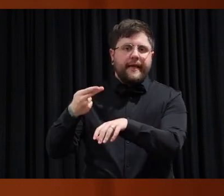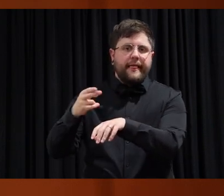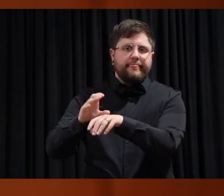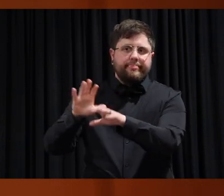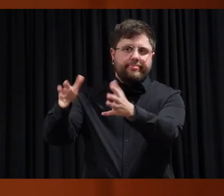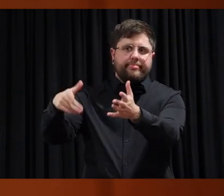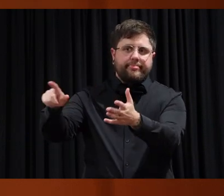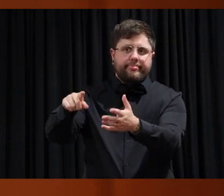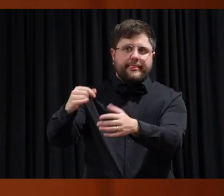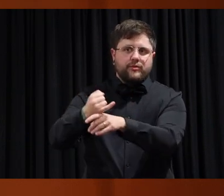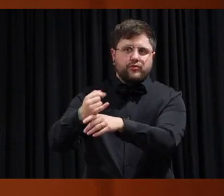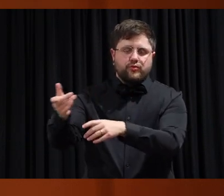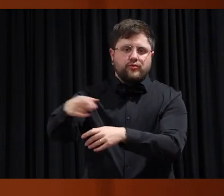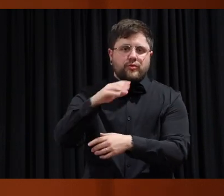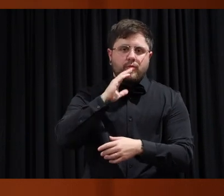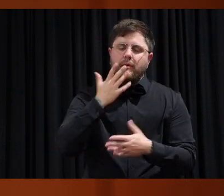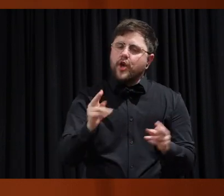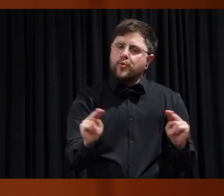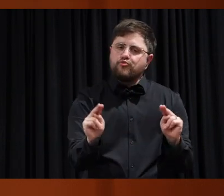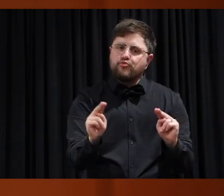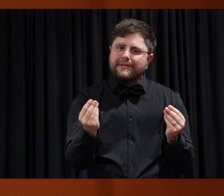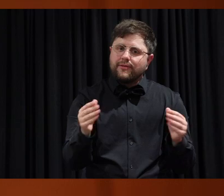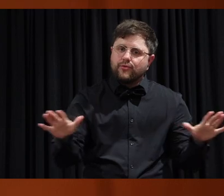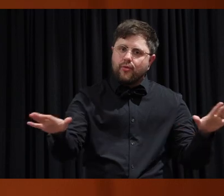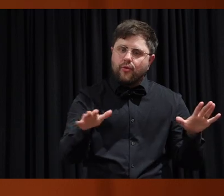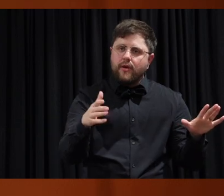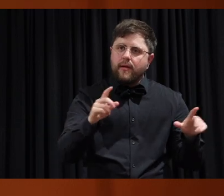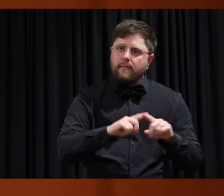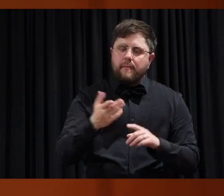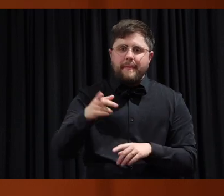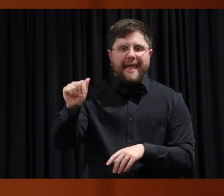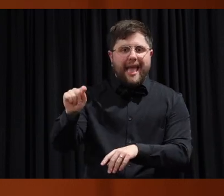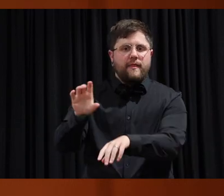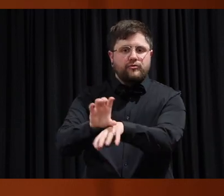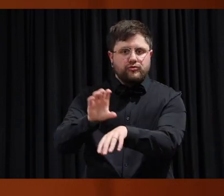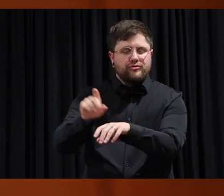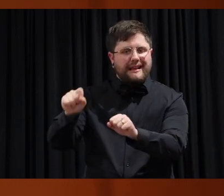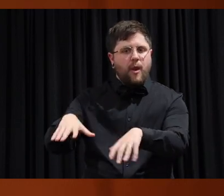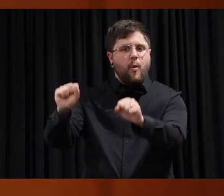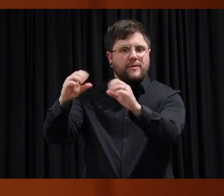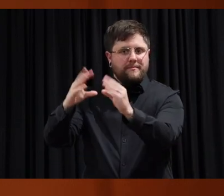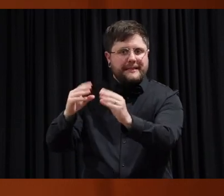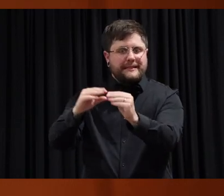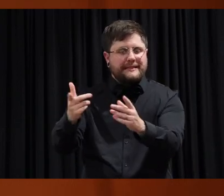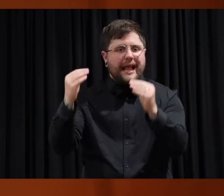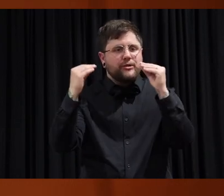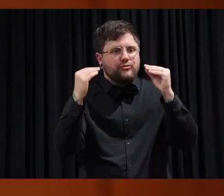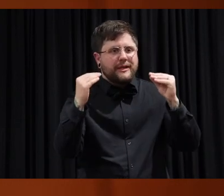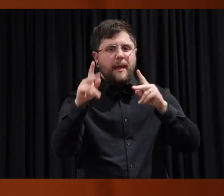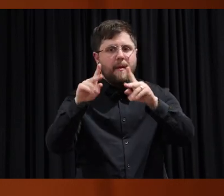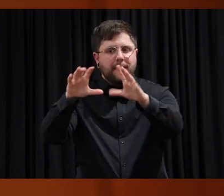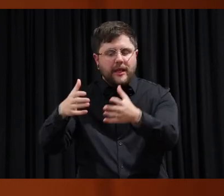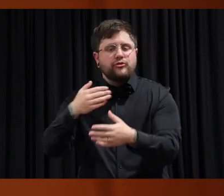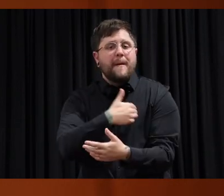have these meetings in neutral territory right there at the church, and educate the population or the